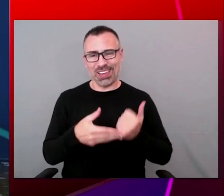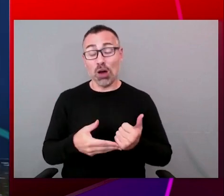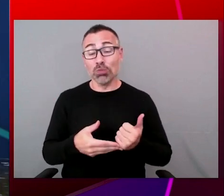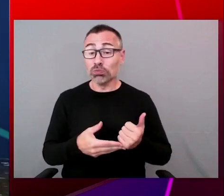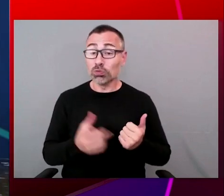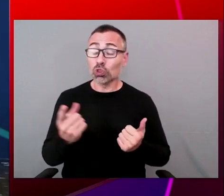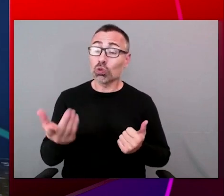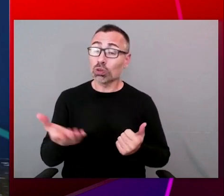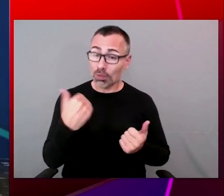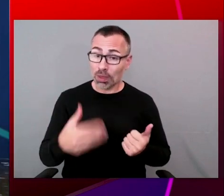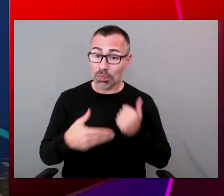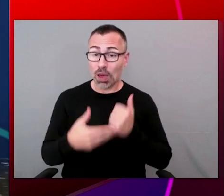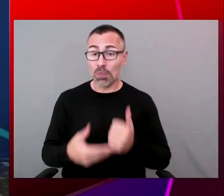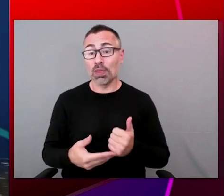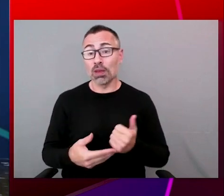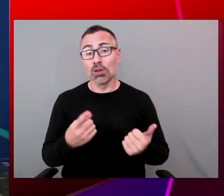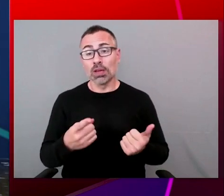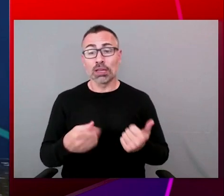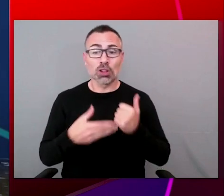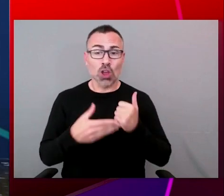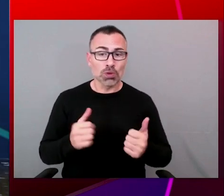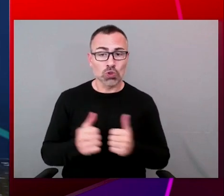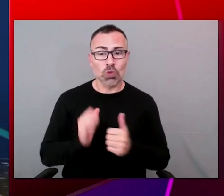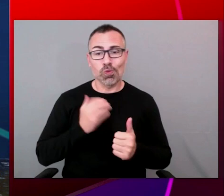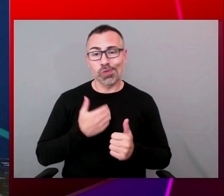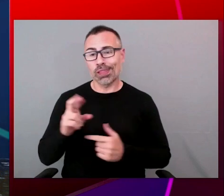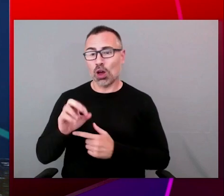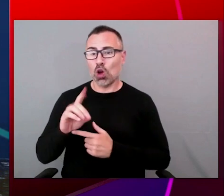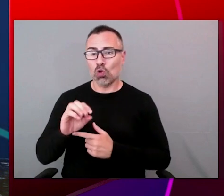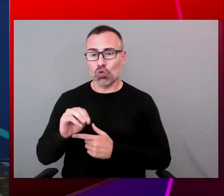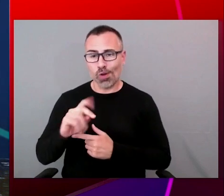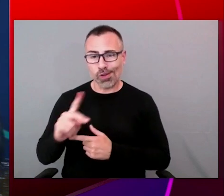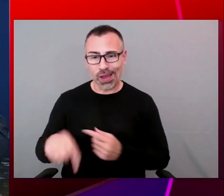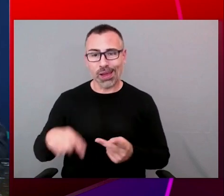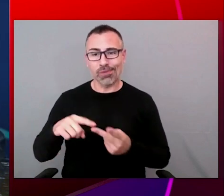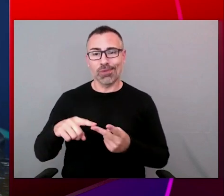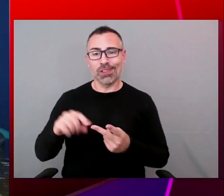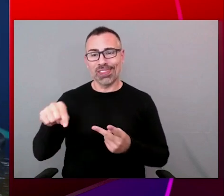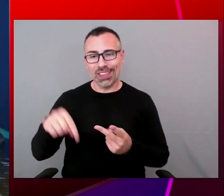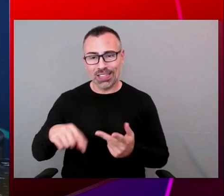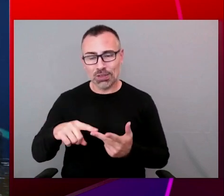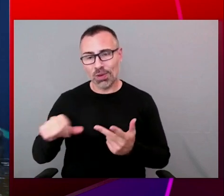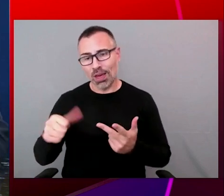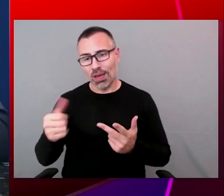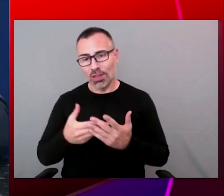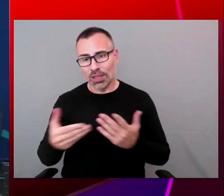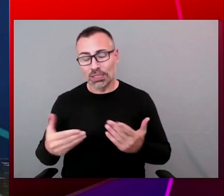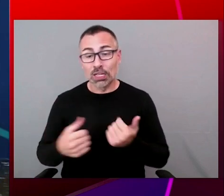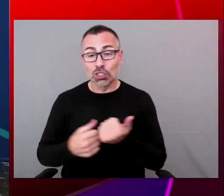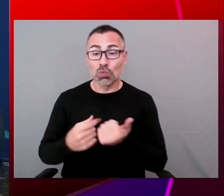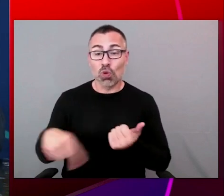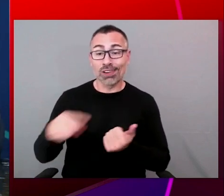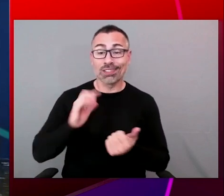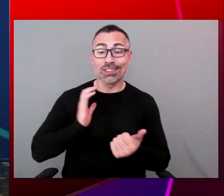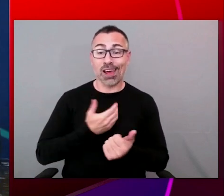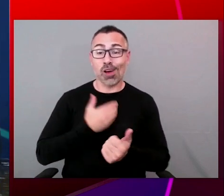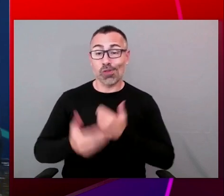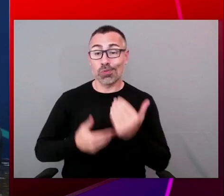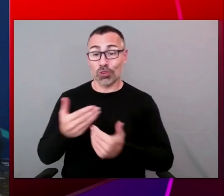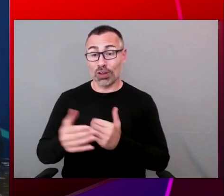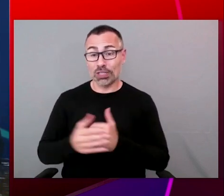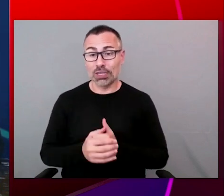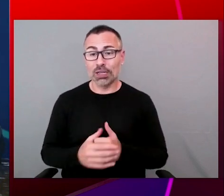a sudden, what do you know? Can you help us with your roadmap? Can you help us go down this? Can you help us support us on this progression? So that's one. The second